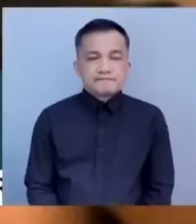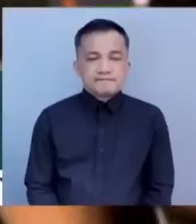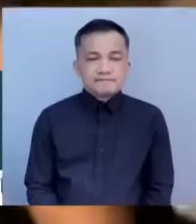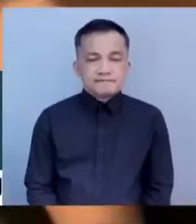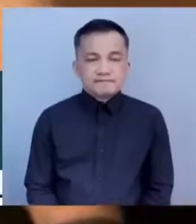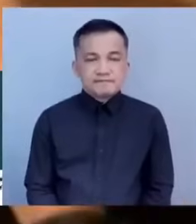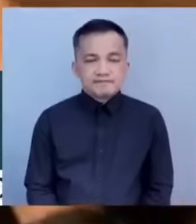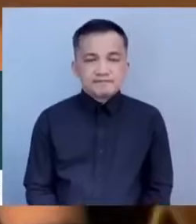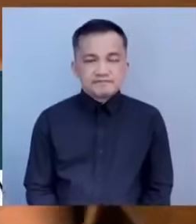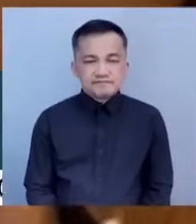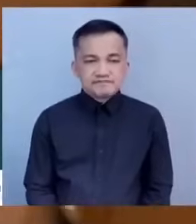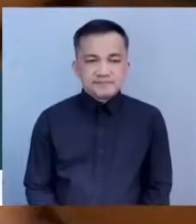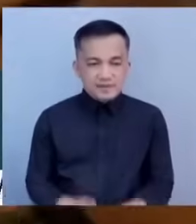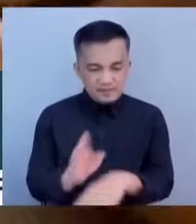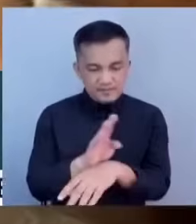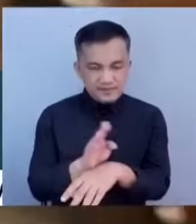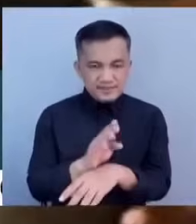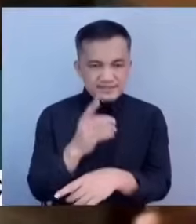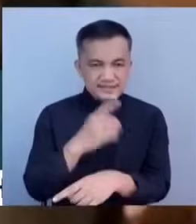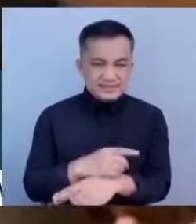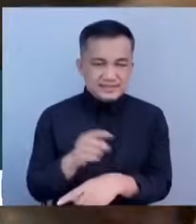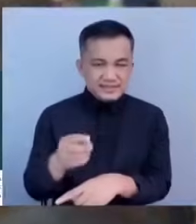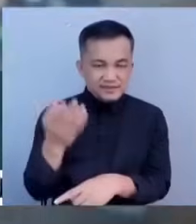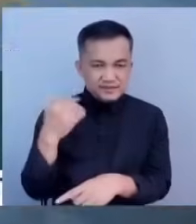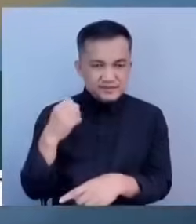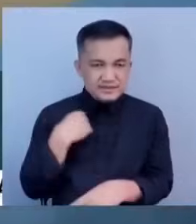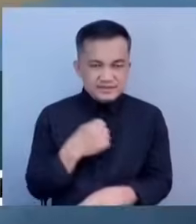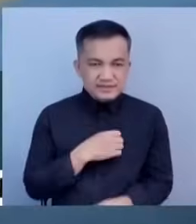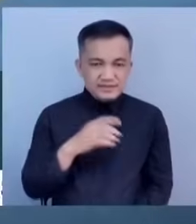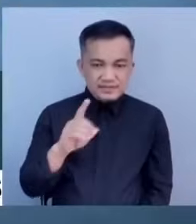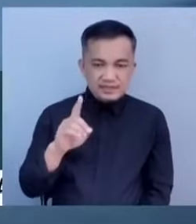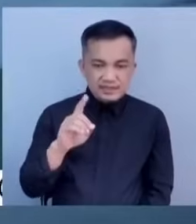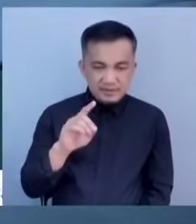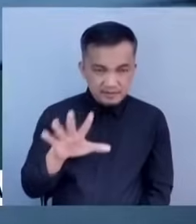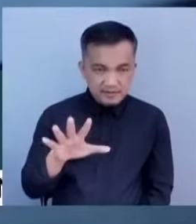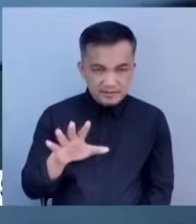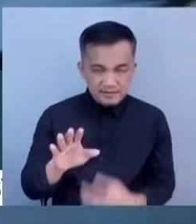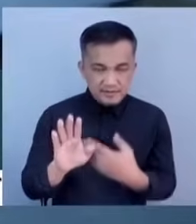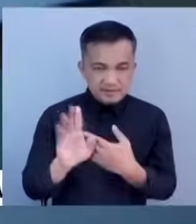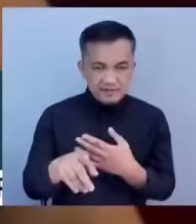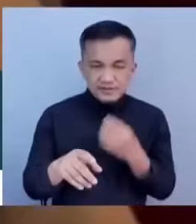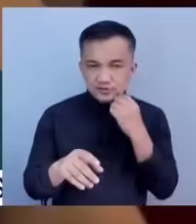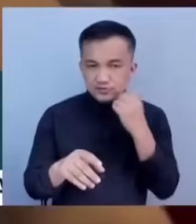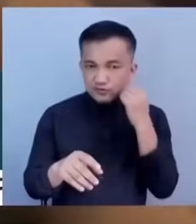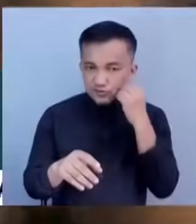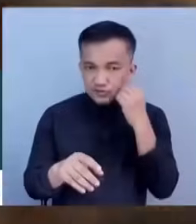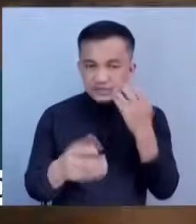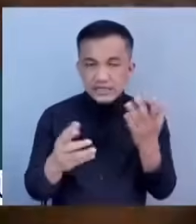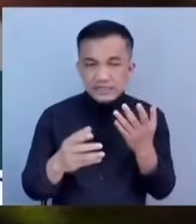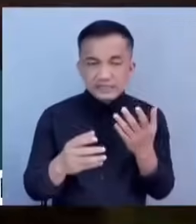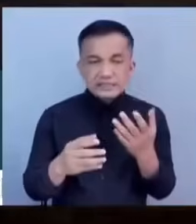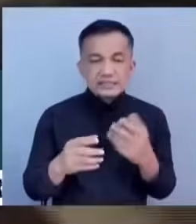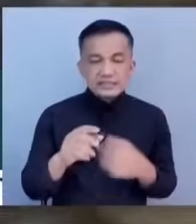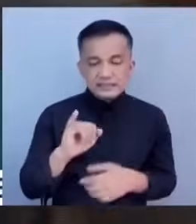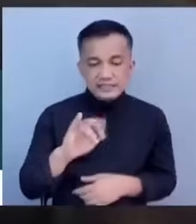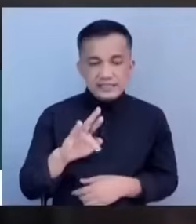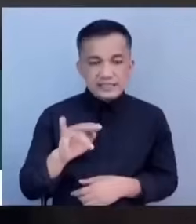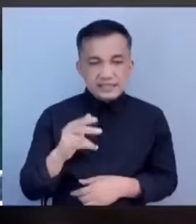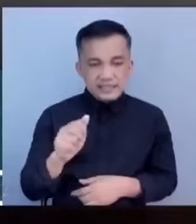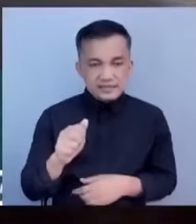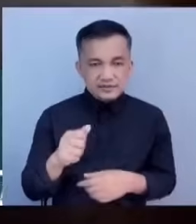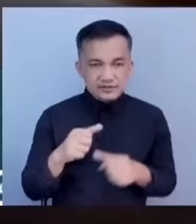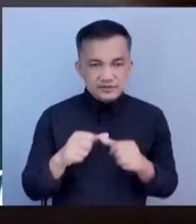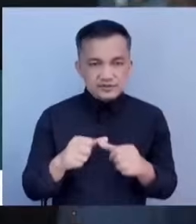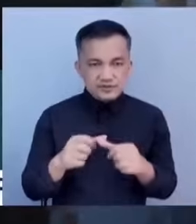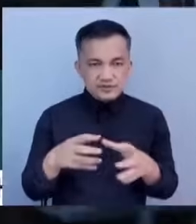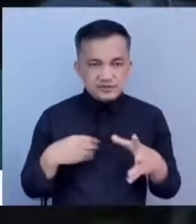It was a busy day for former Senator Leila De Lima back in her hometown in Iriga City. She continues to receive a steady